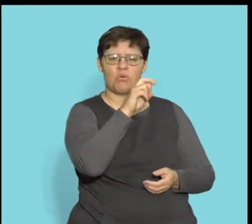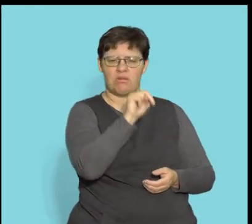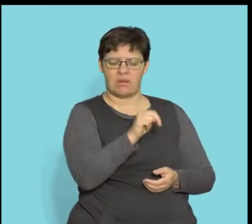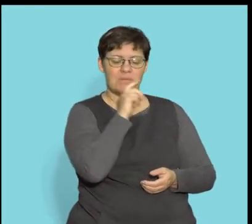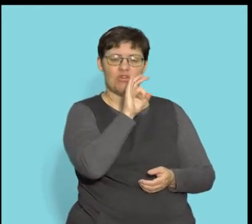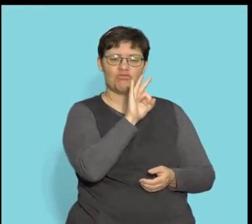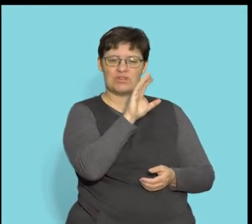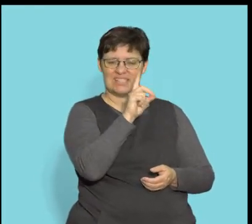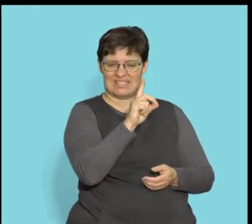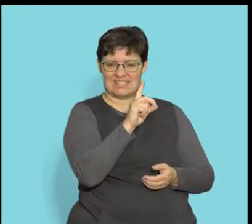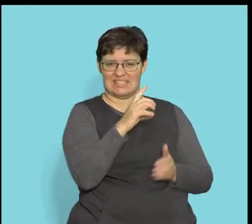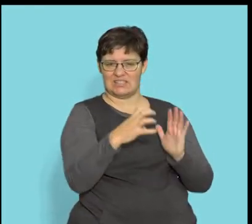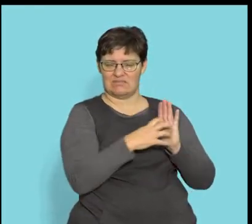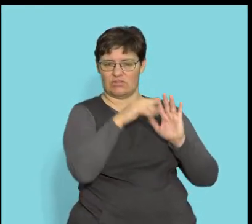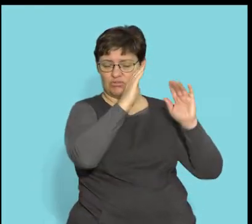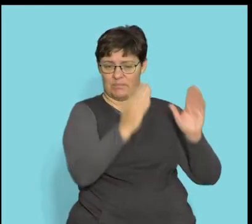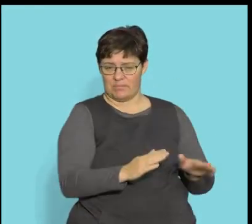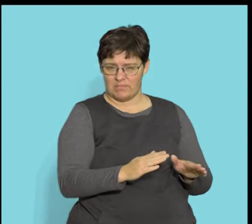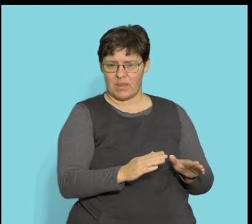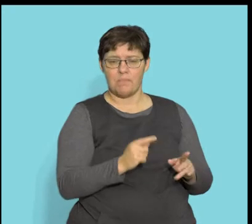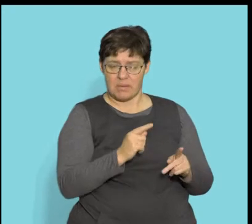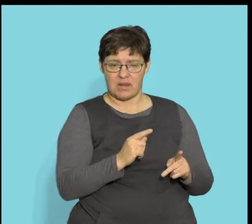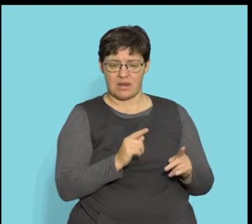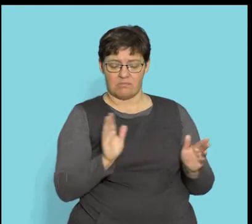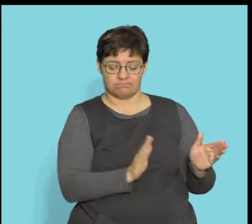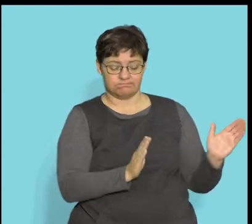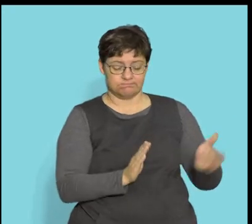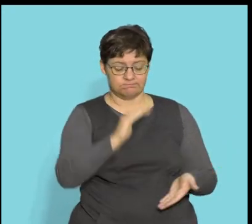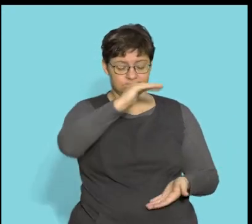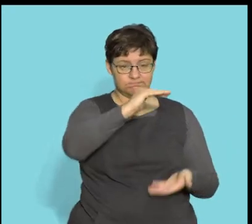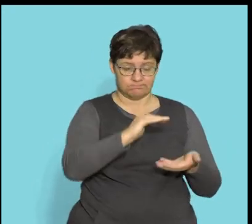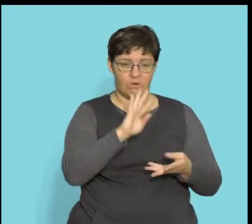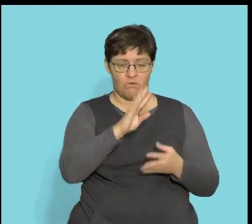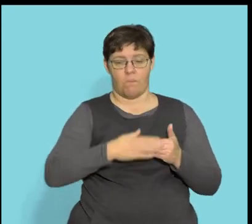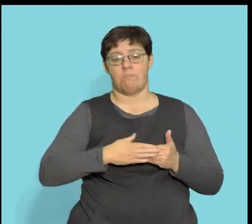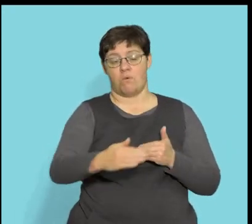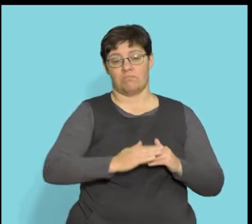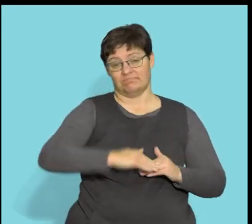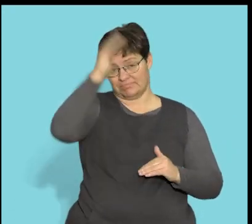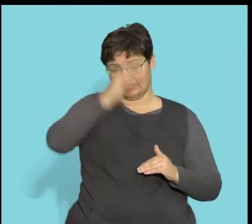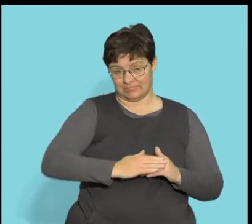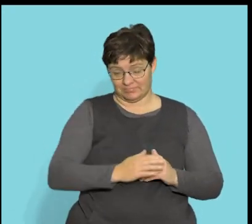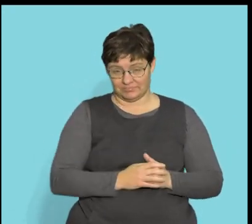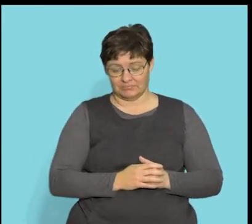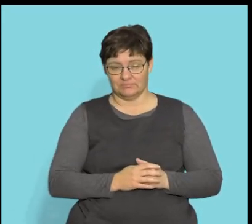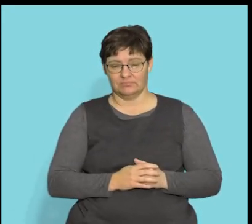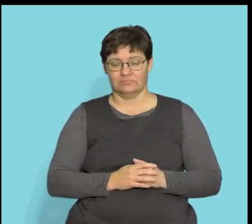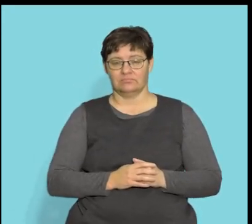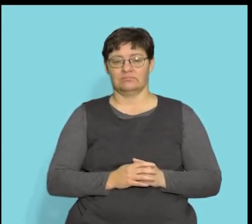is a three-dimensional figure with 4 or more flat surfaces. Great.